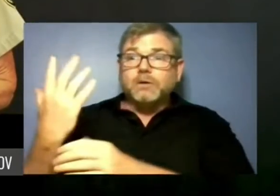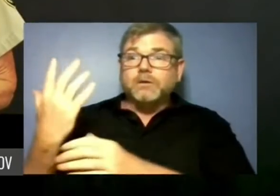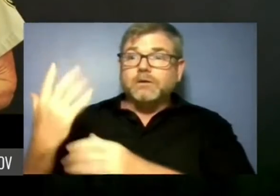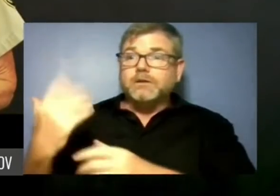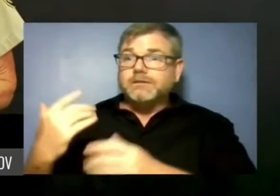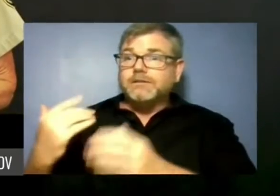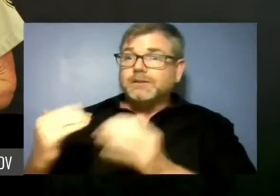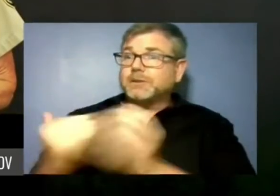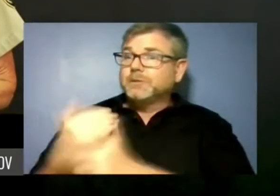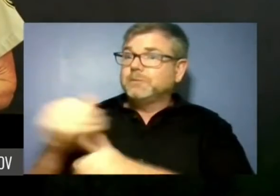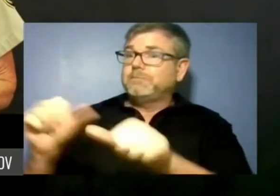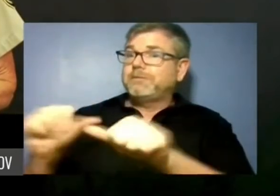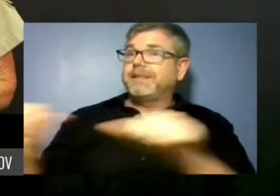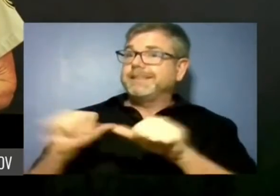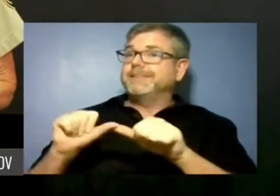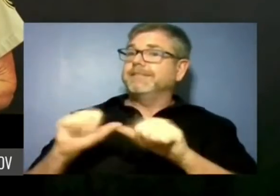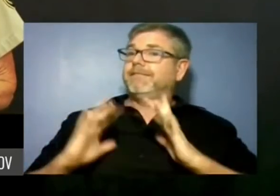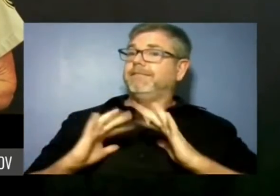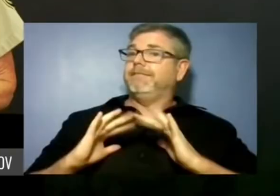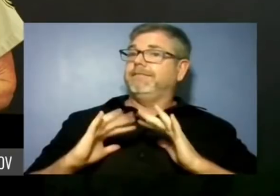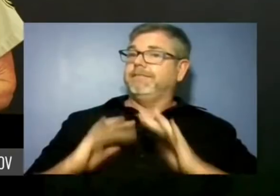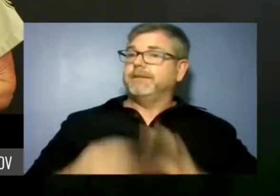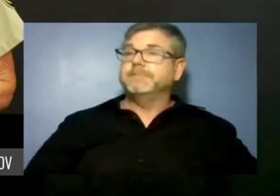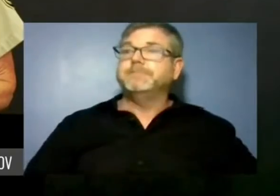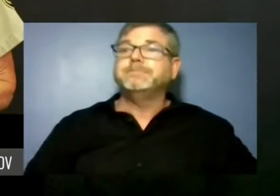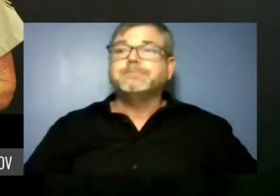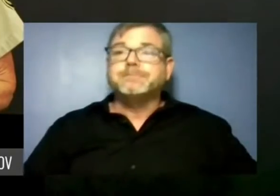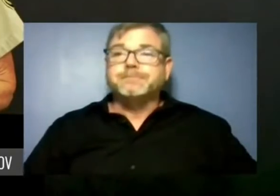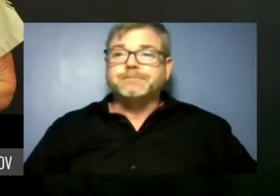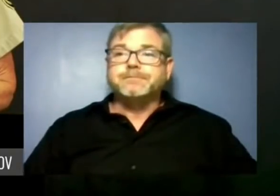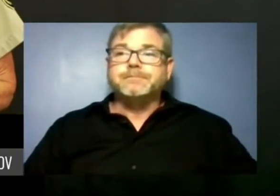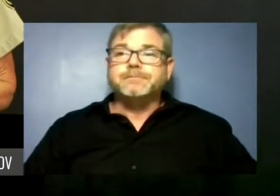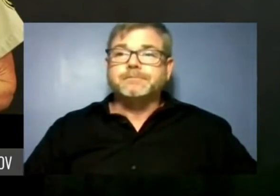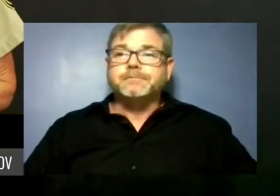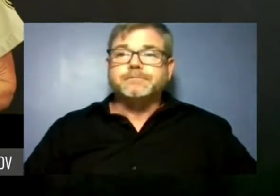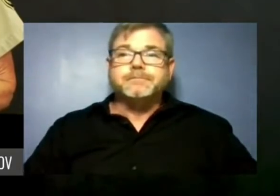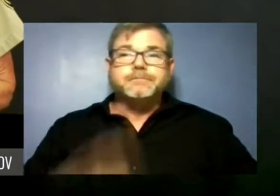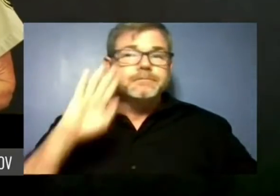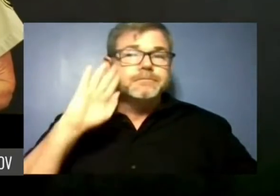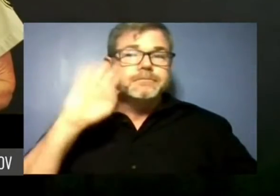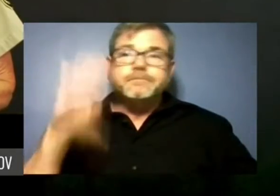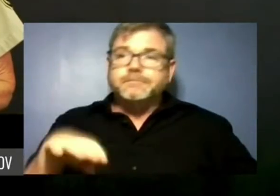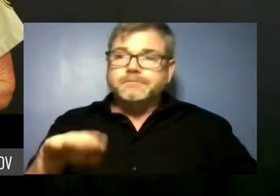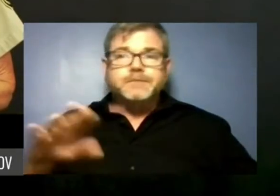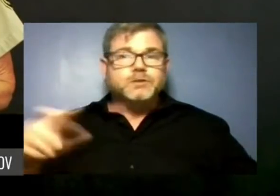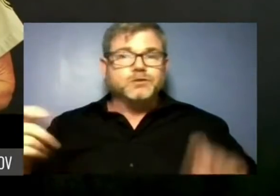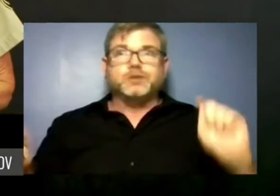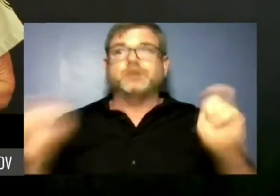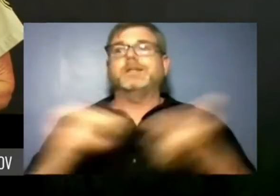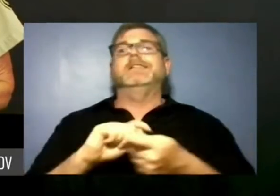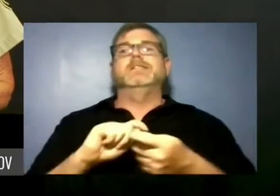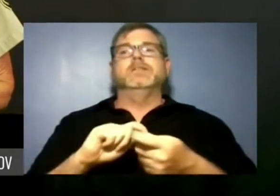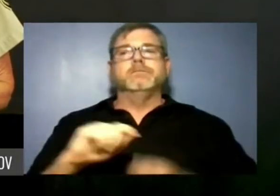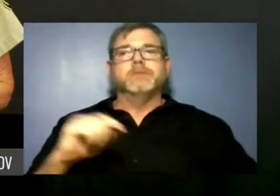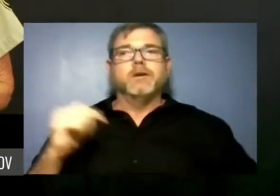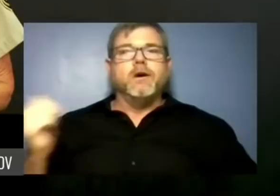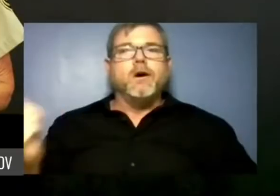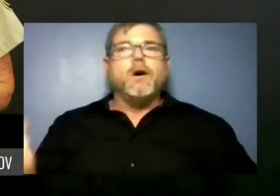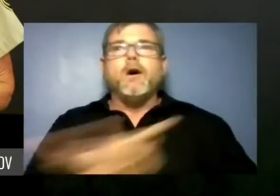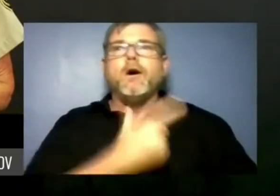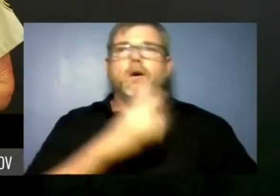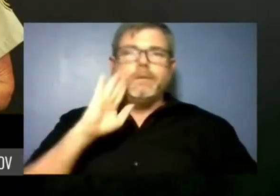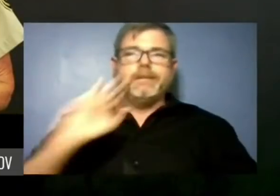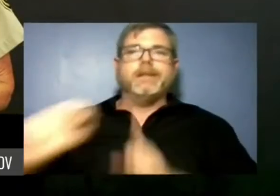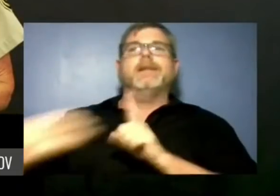know that we're all affected by this in very many ways. There's a lot of individuals with the Forest Service who have been working